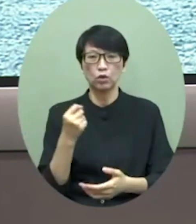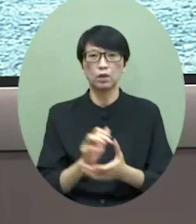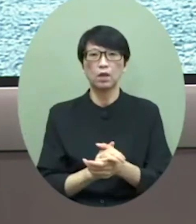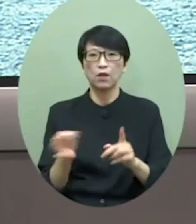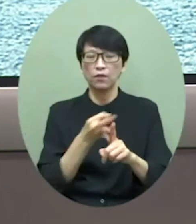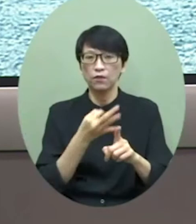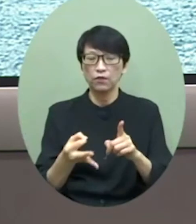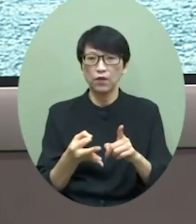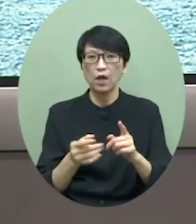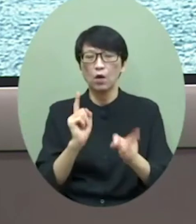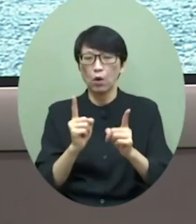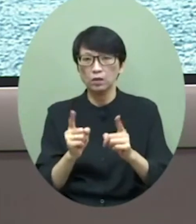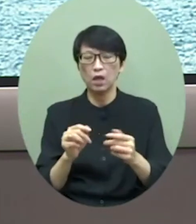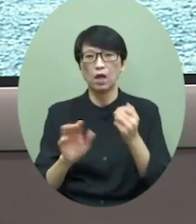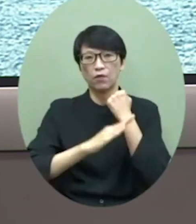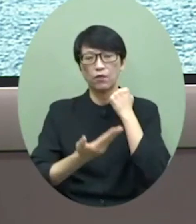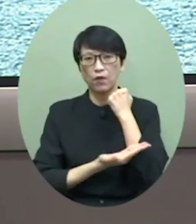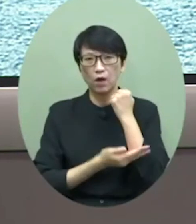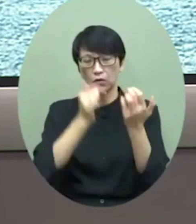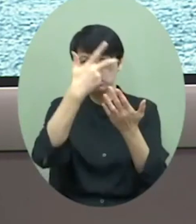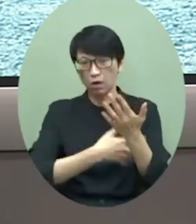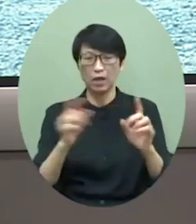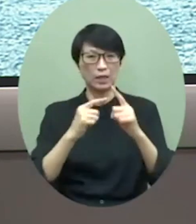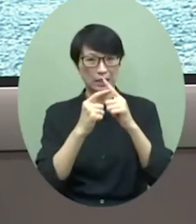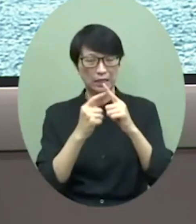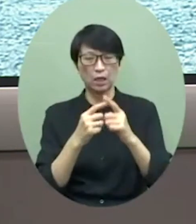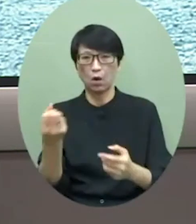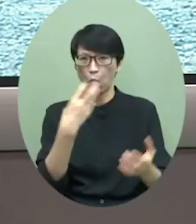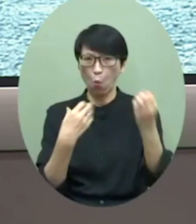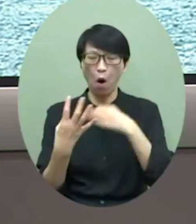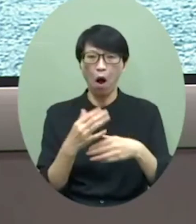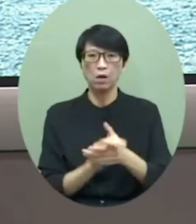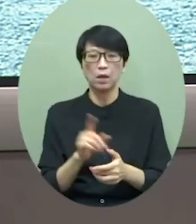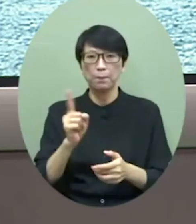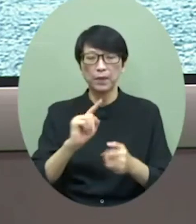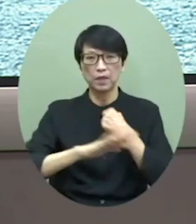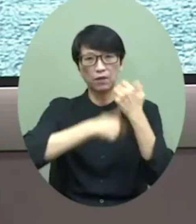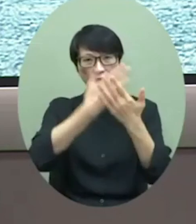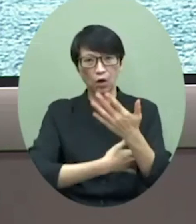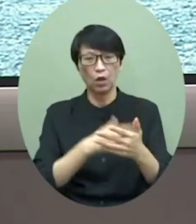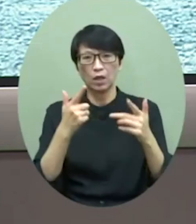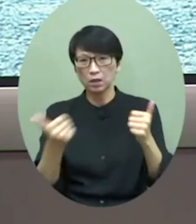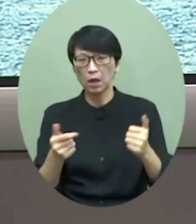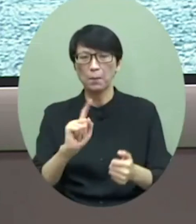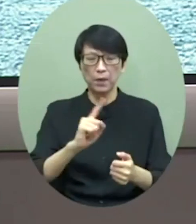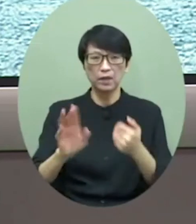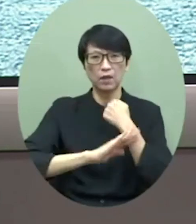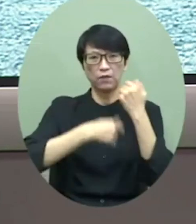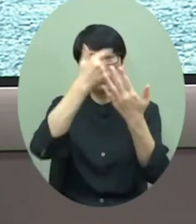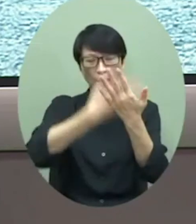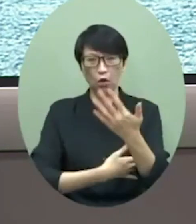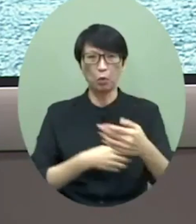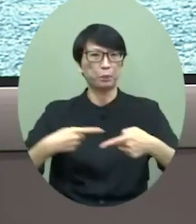another consideration is legal analysis. Now, there are some from the legal profession, some who are